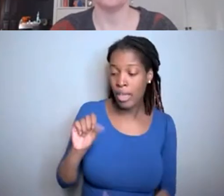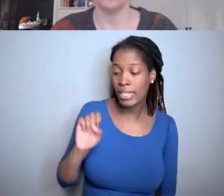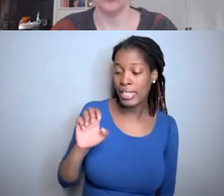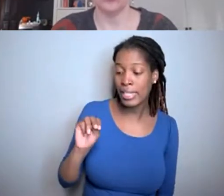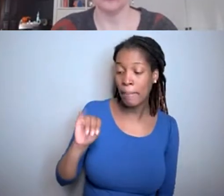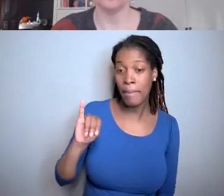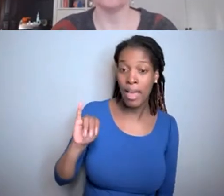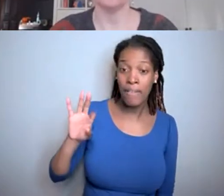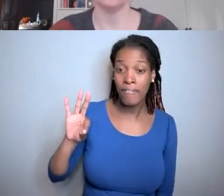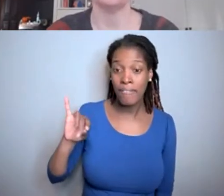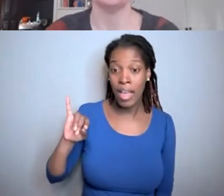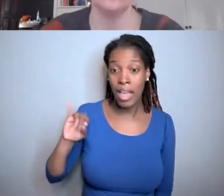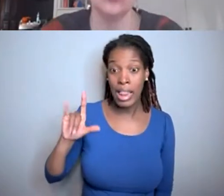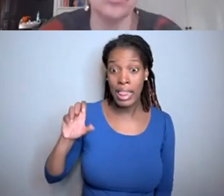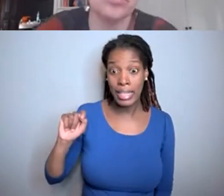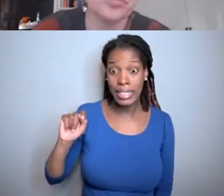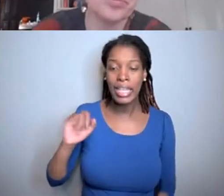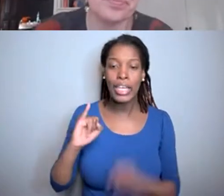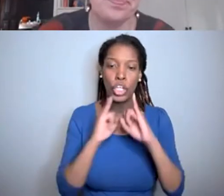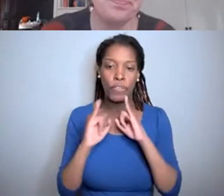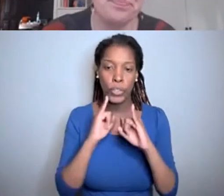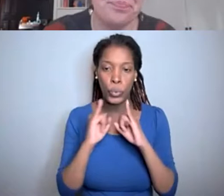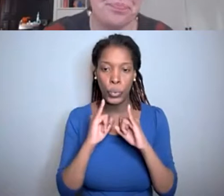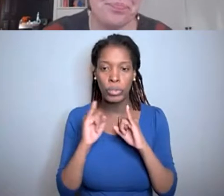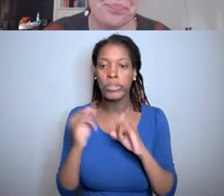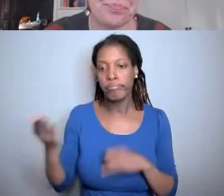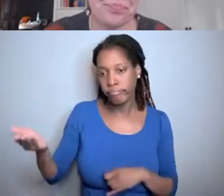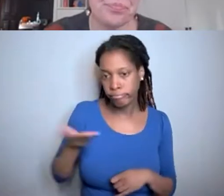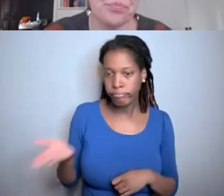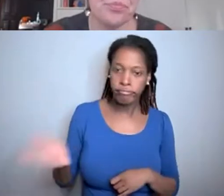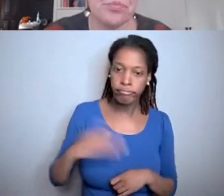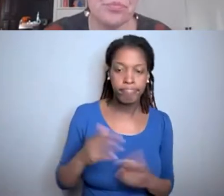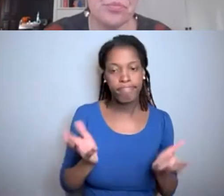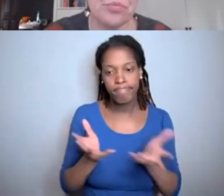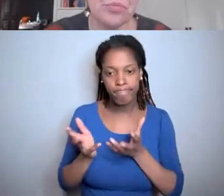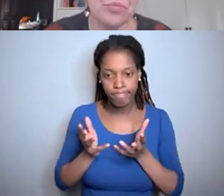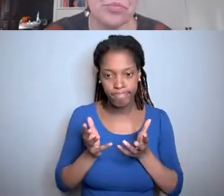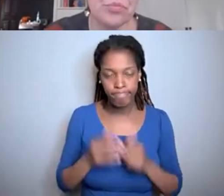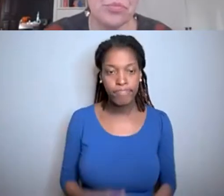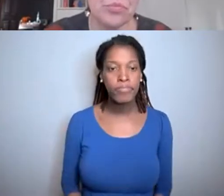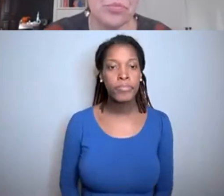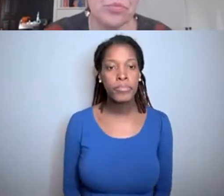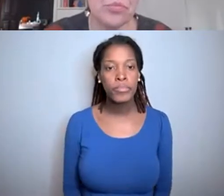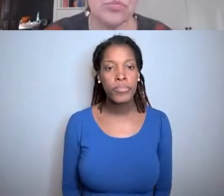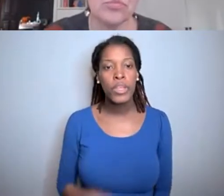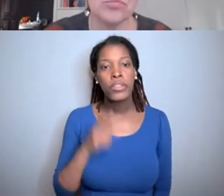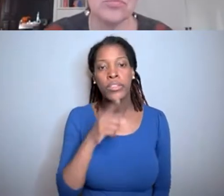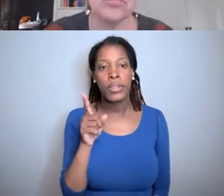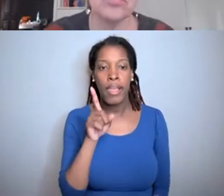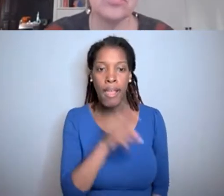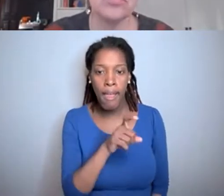and then i think the other part of that too is um they're wondering how it will be evaluated like digital or technical